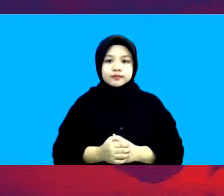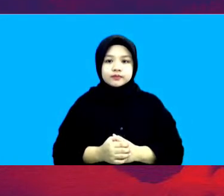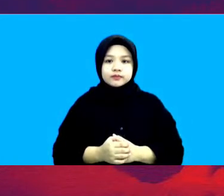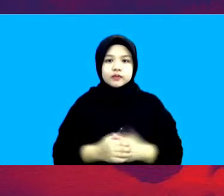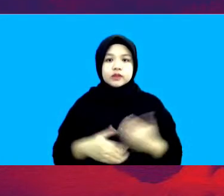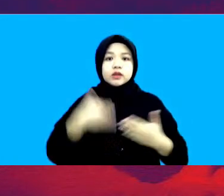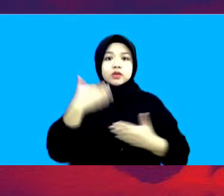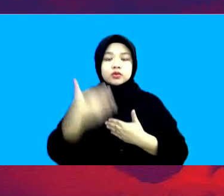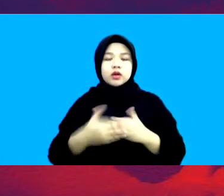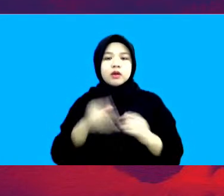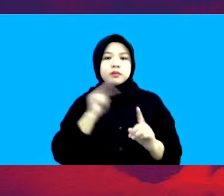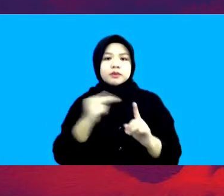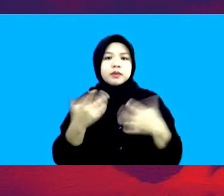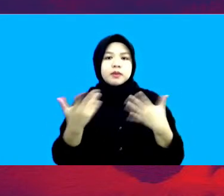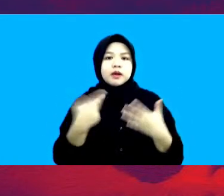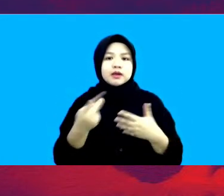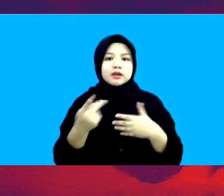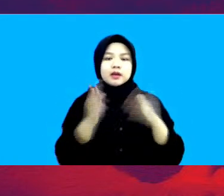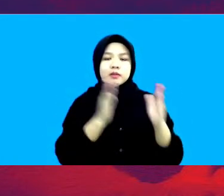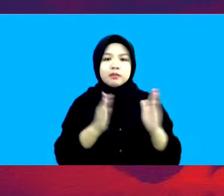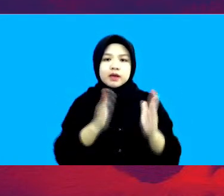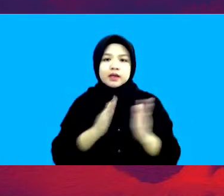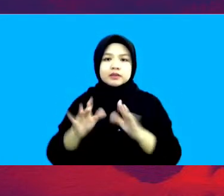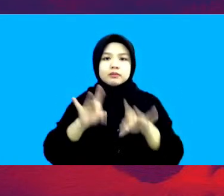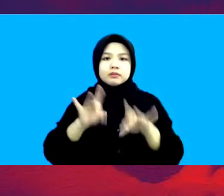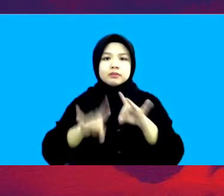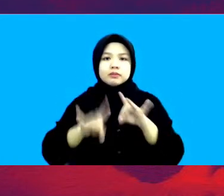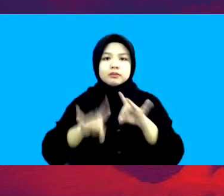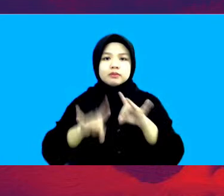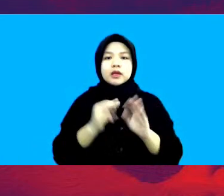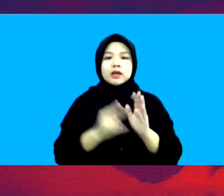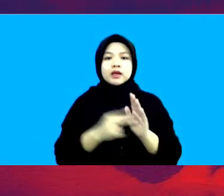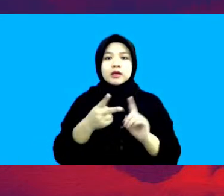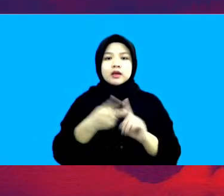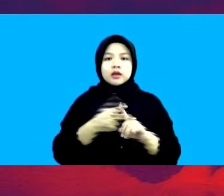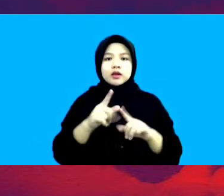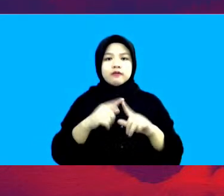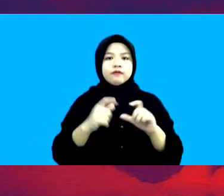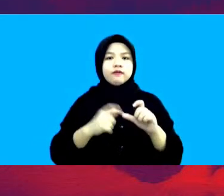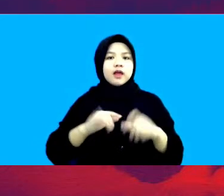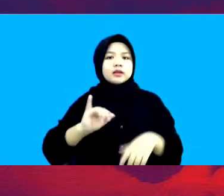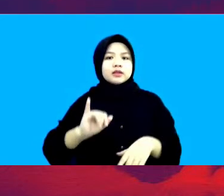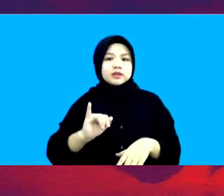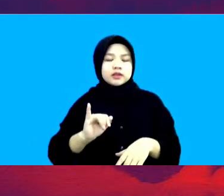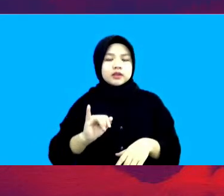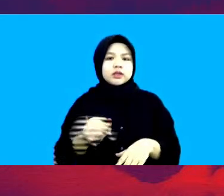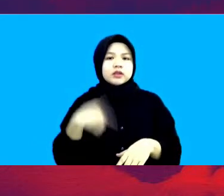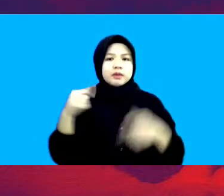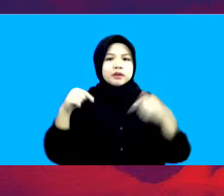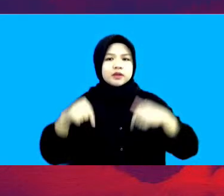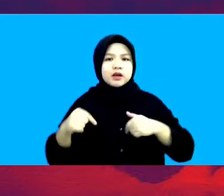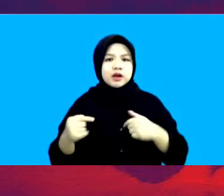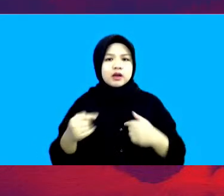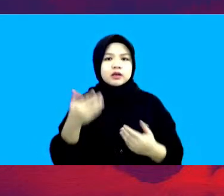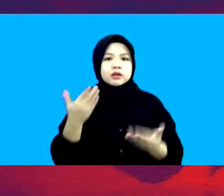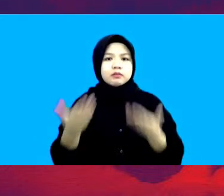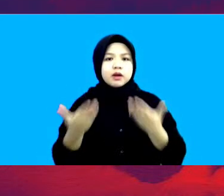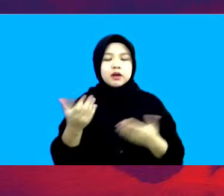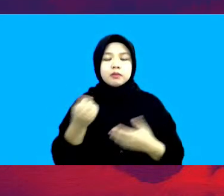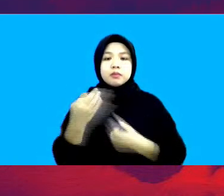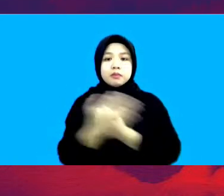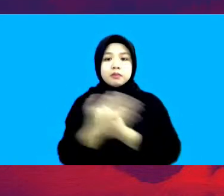we manage our inflation. Our inflation is quite manageable so far compared to many other countries, but